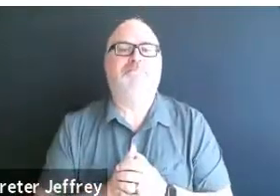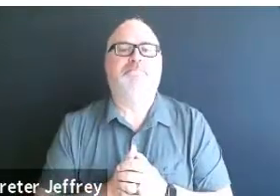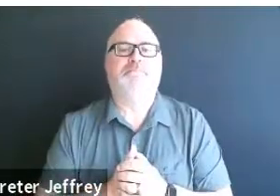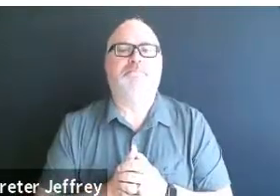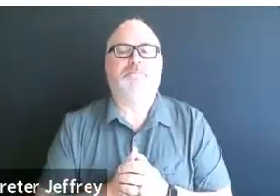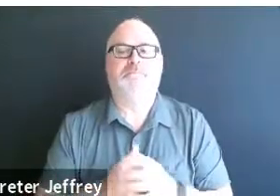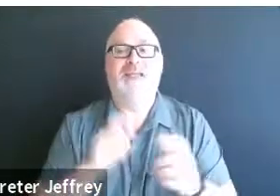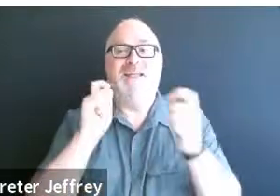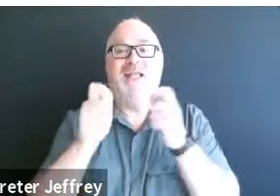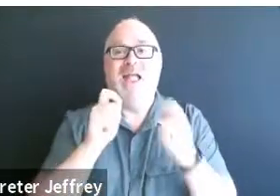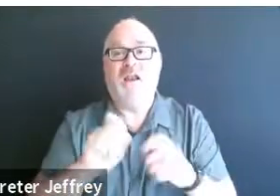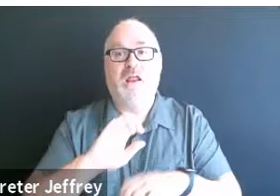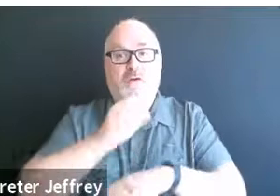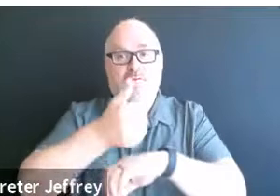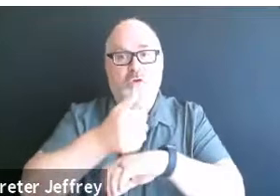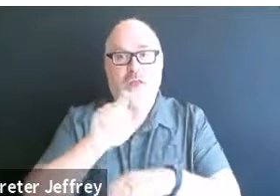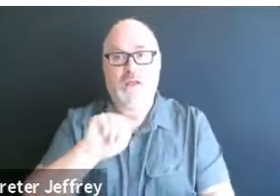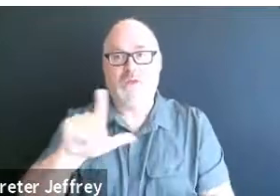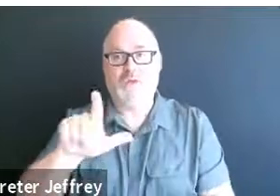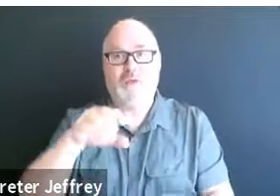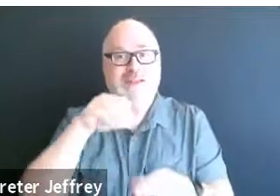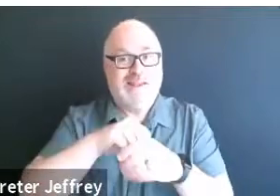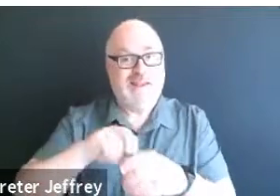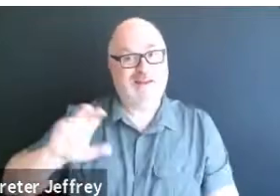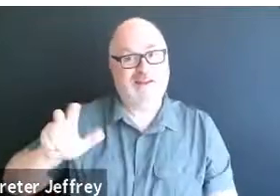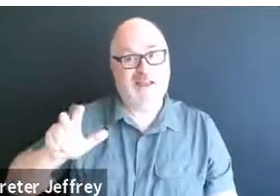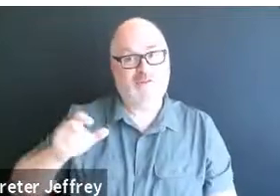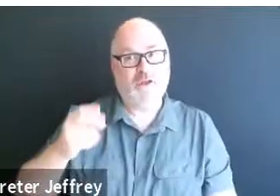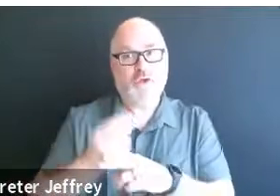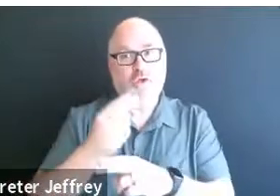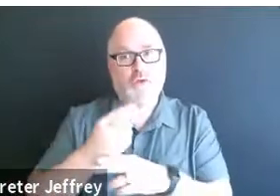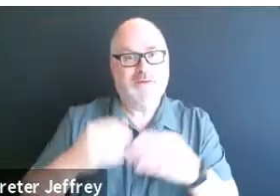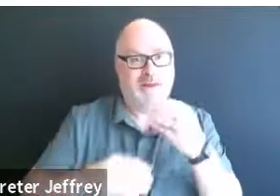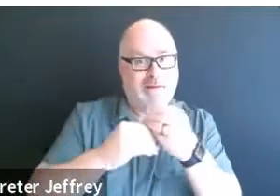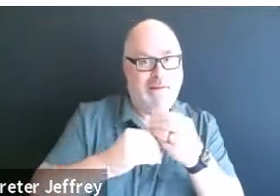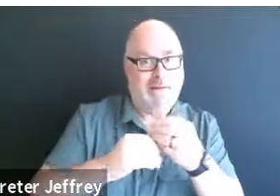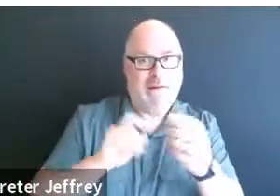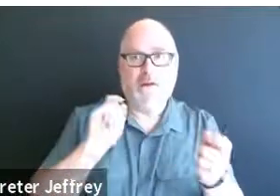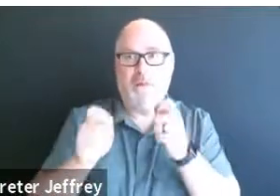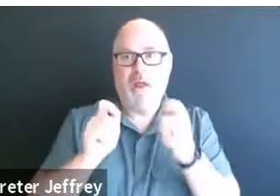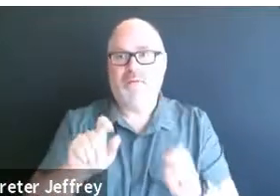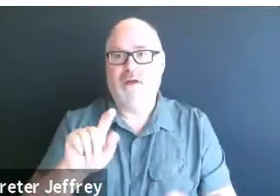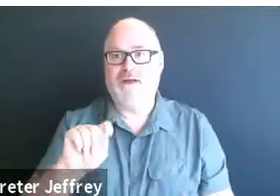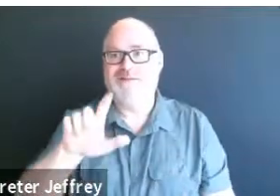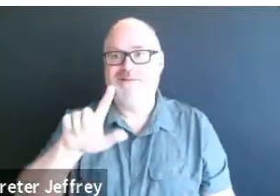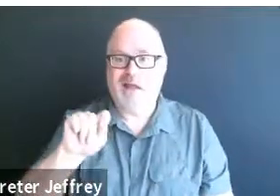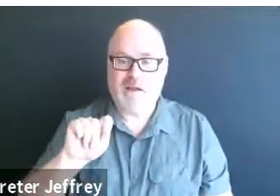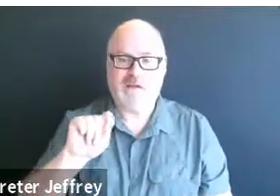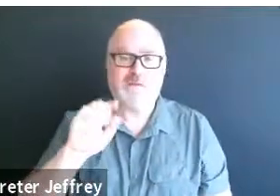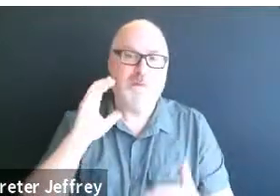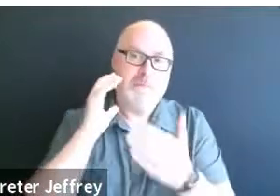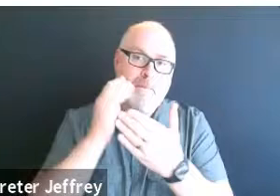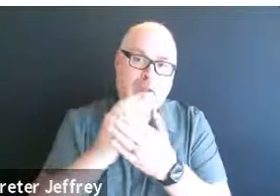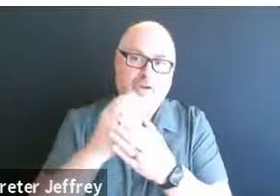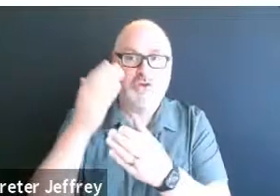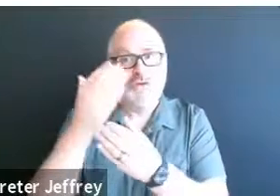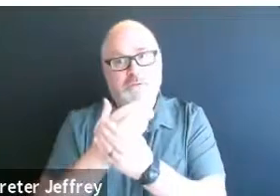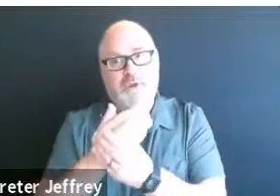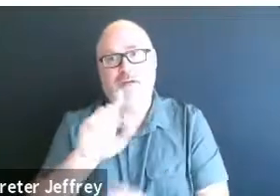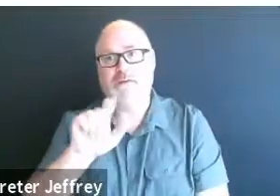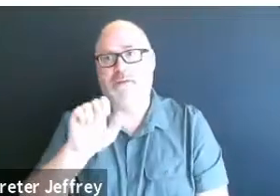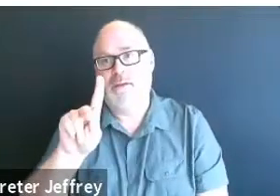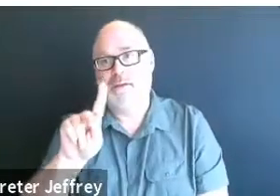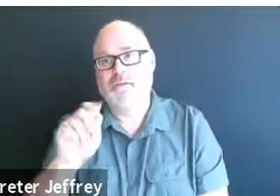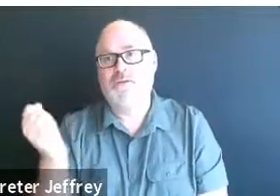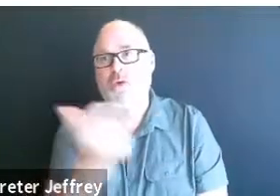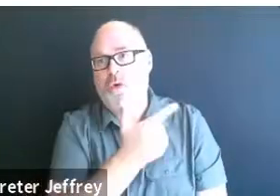is an editing and formatting tool within Canvas that allows users to add or modify text, images, files, links, and more.